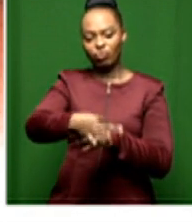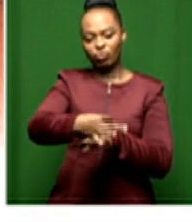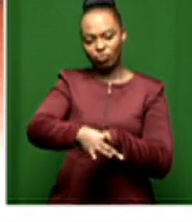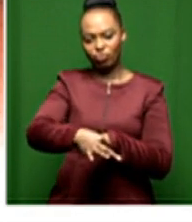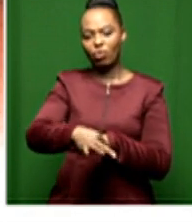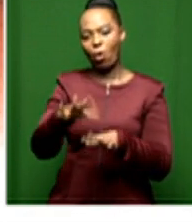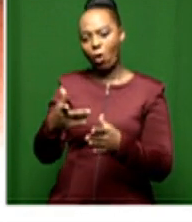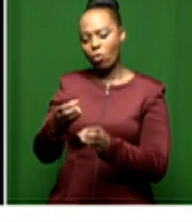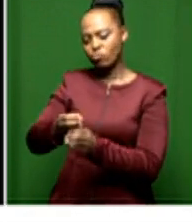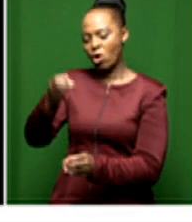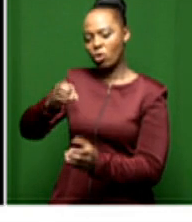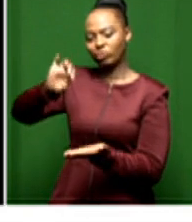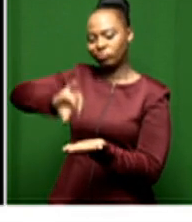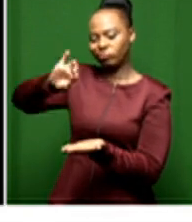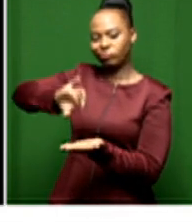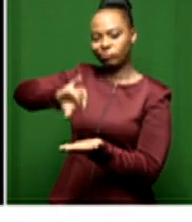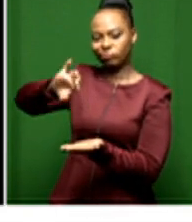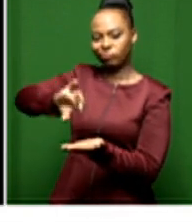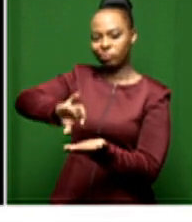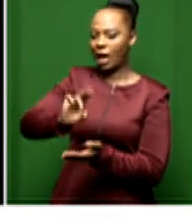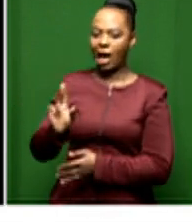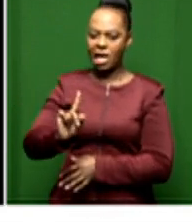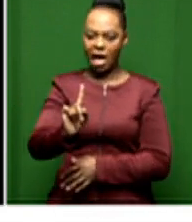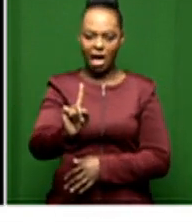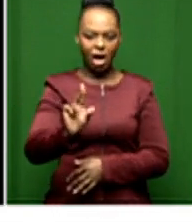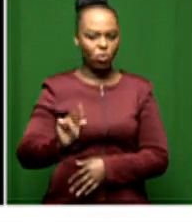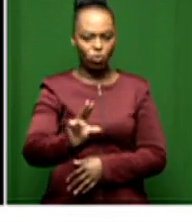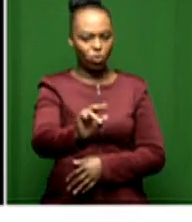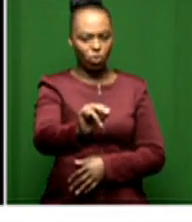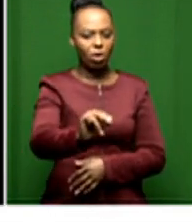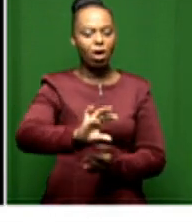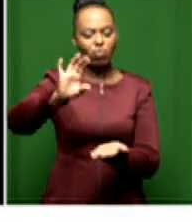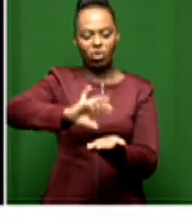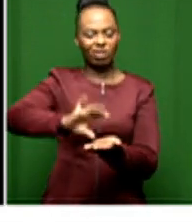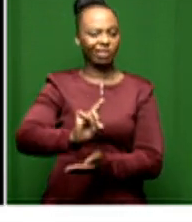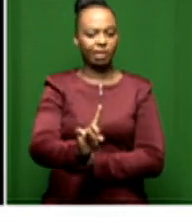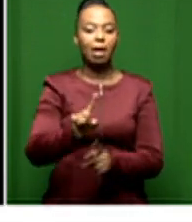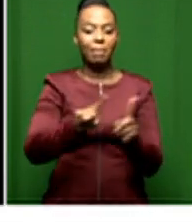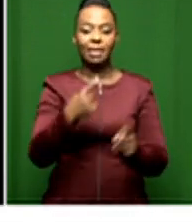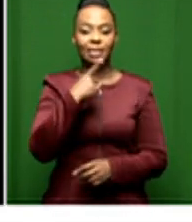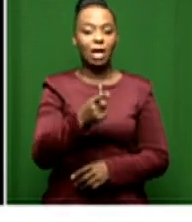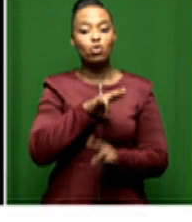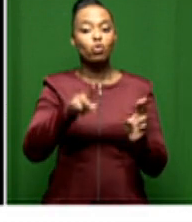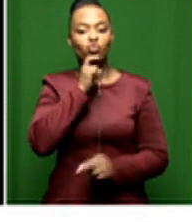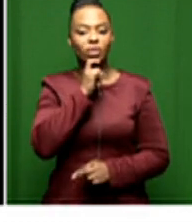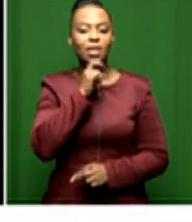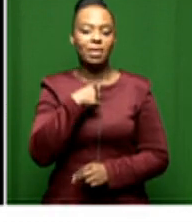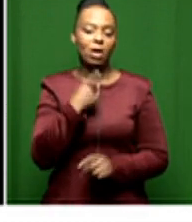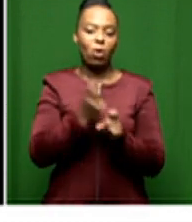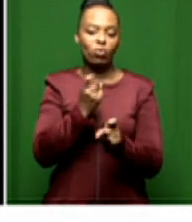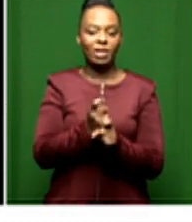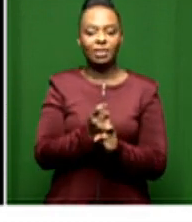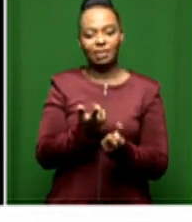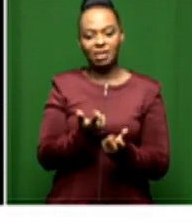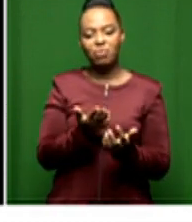No. Bottled spices, they processed, and I don't discourage people who use that, but I always prefer fresh. Fresh is